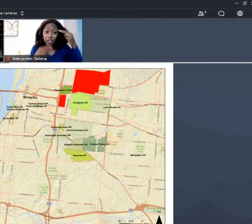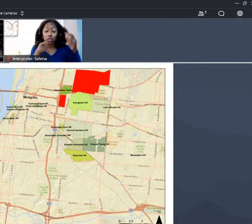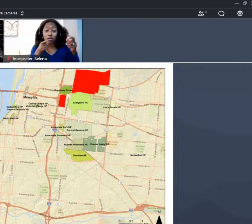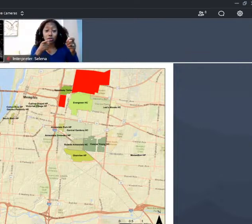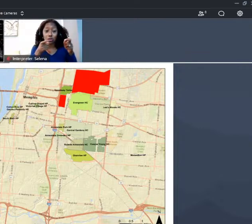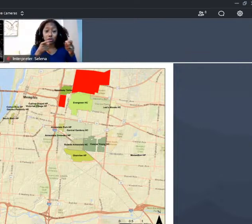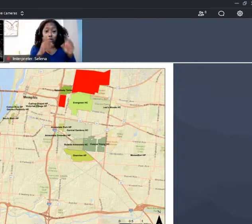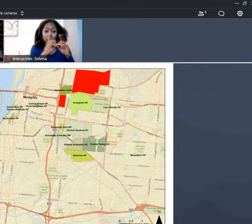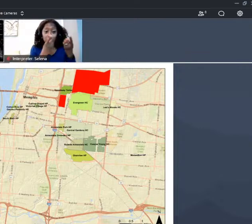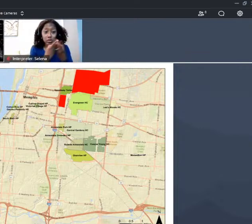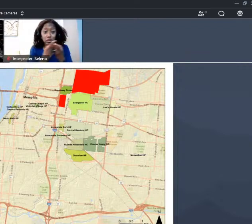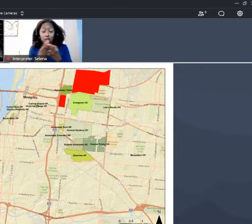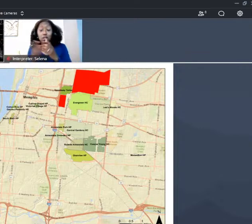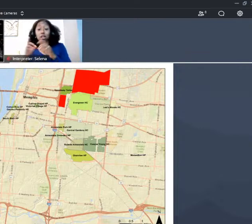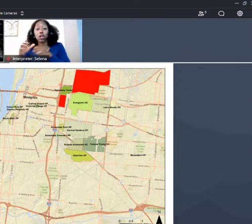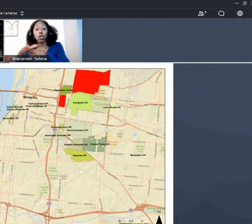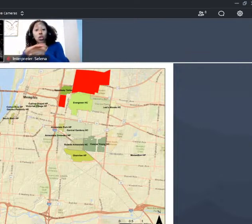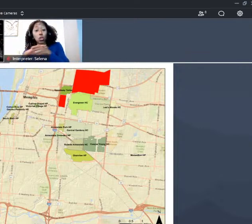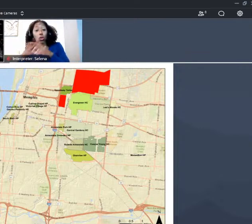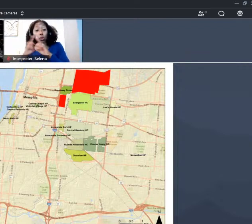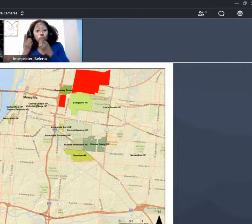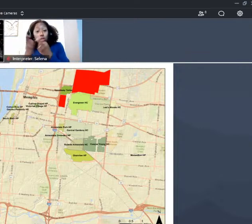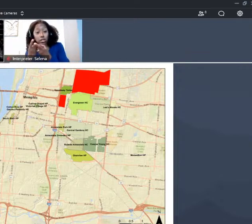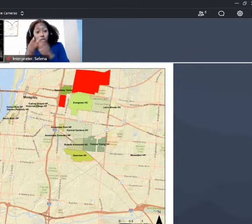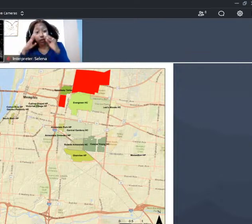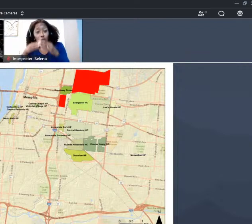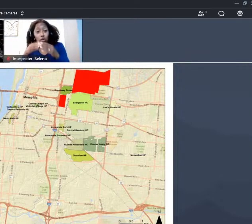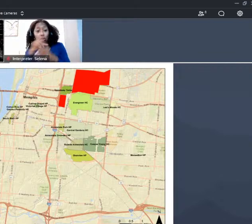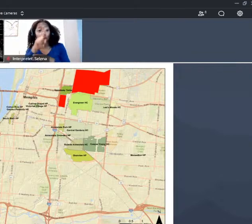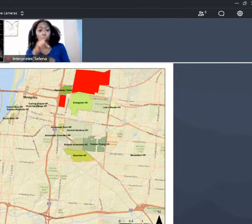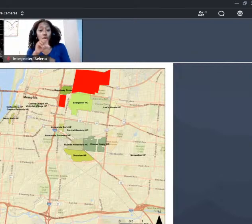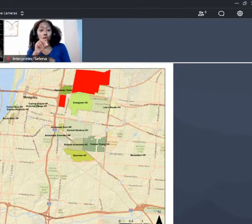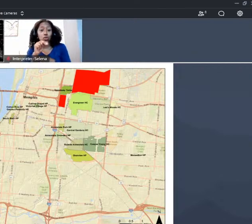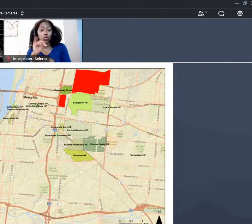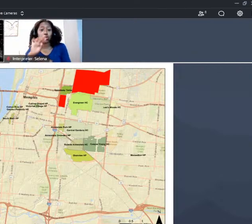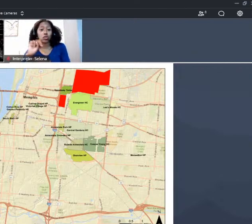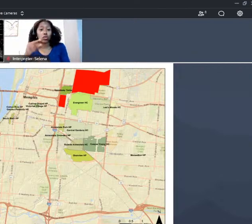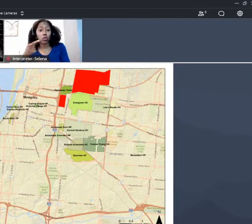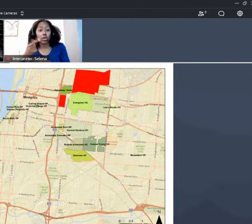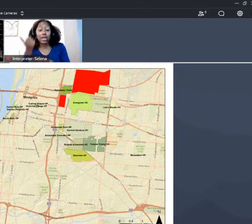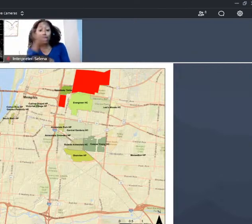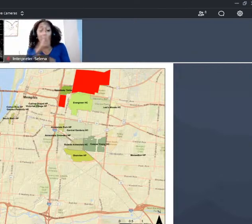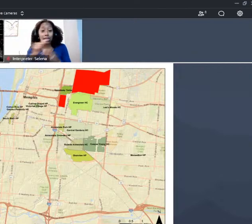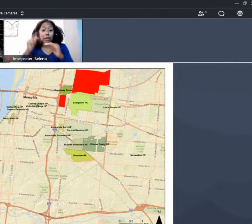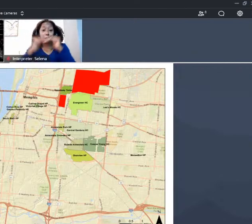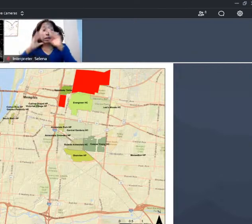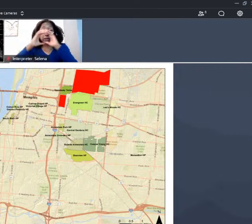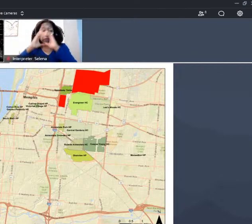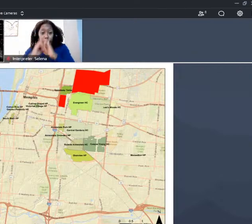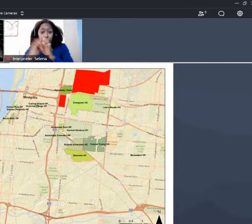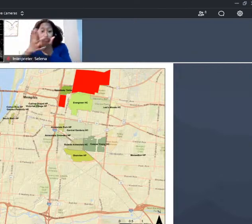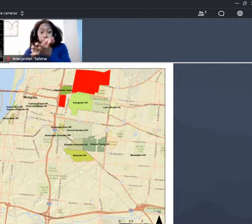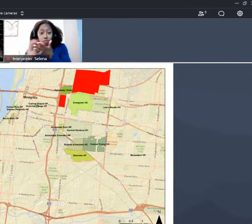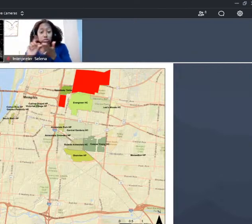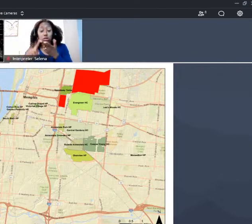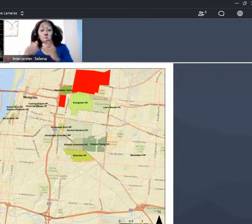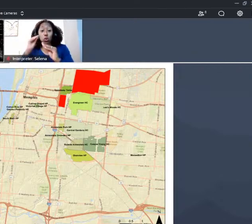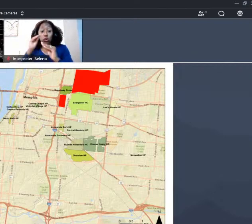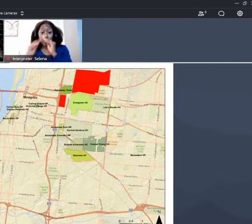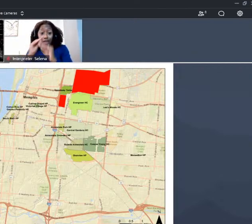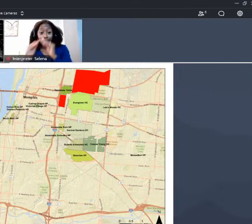districts. And again, any demolition, any modification, major modification, or even some